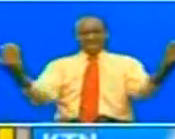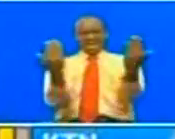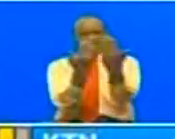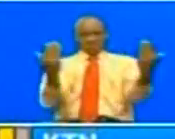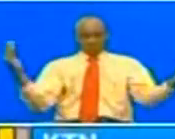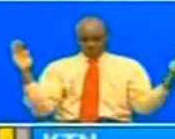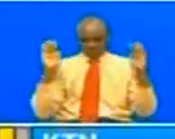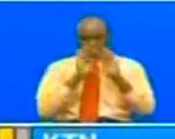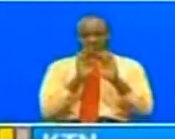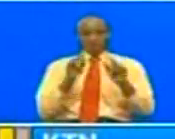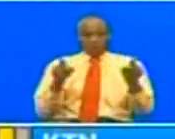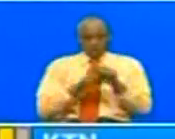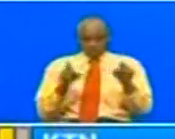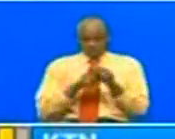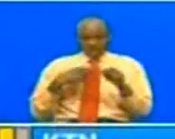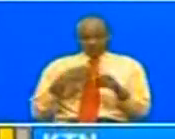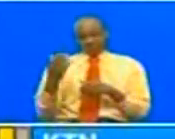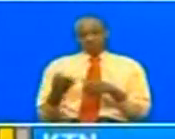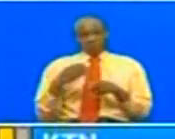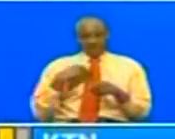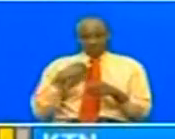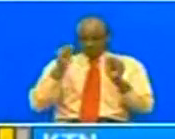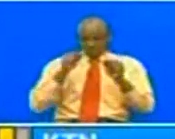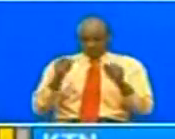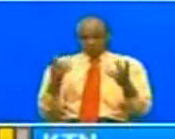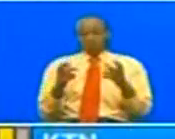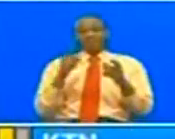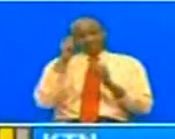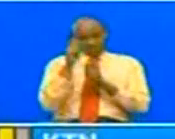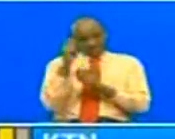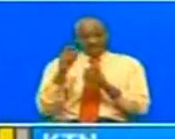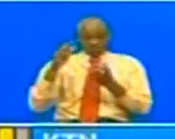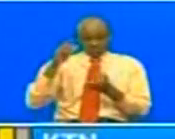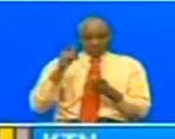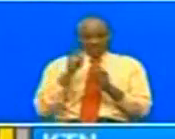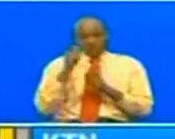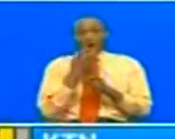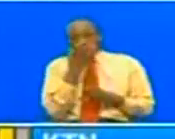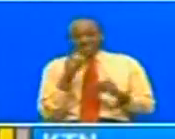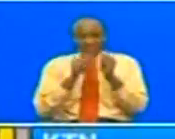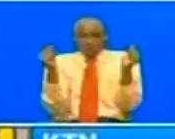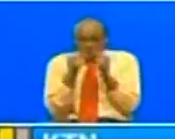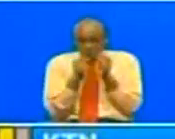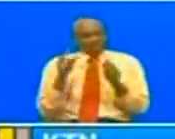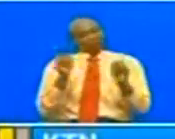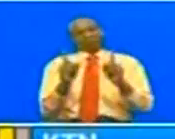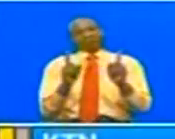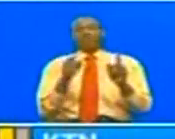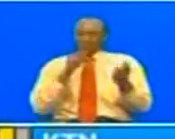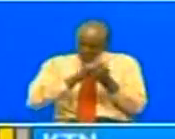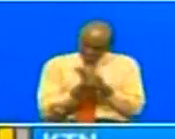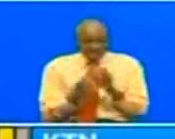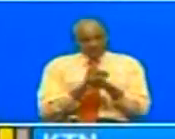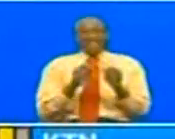container. We'll put also styrofoam with a view to regulate the temperatures. So when it's very cold, you don't feel it. When it's very hot,